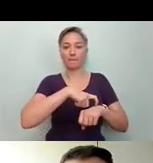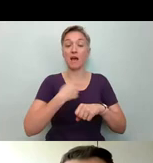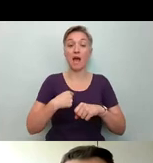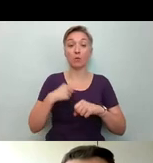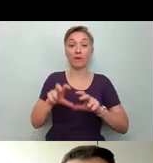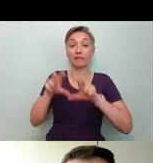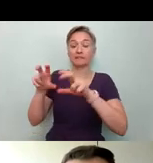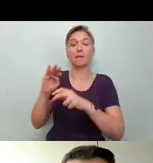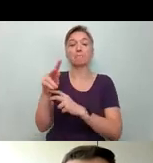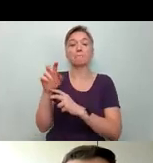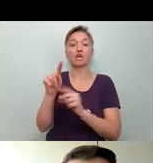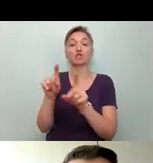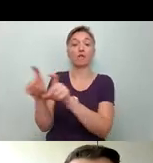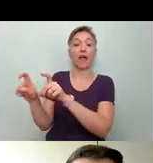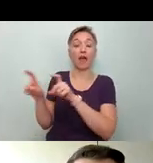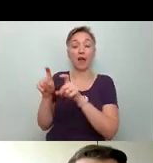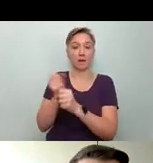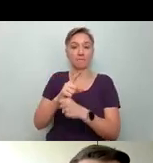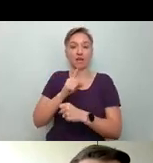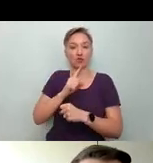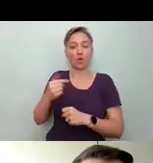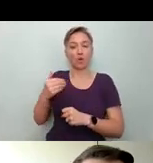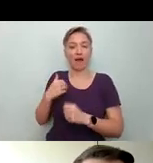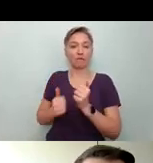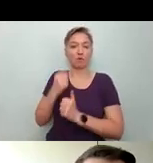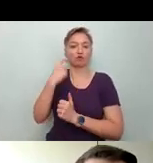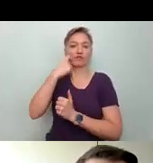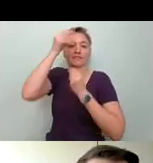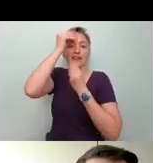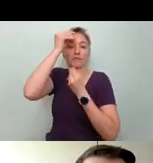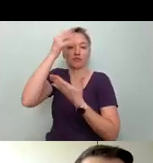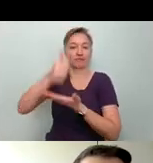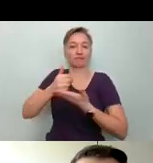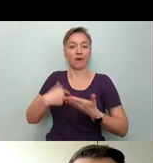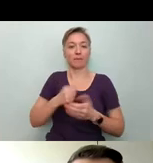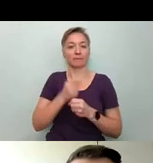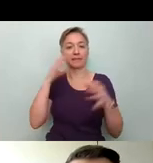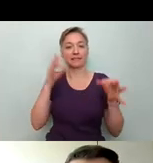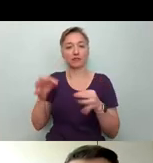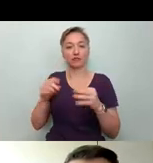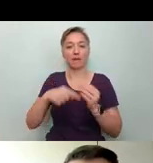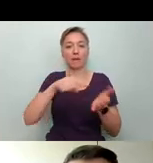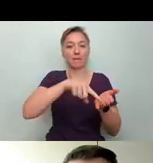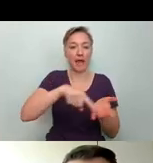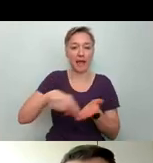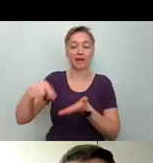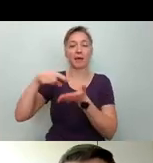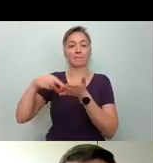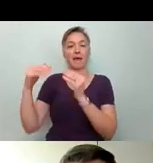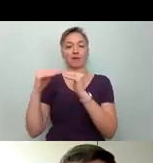relevant and ensure that we've got the most up-to-date information as we look to make decisions on pay and pay grades over